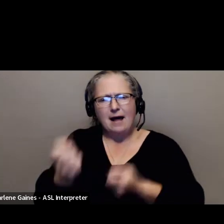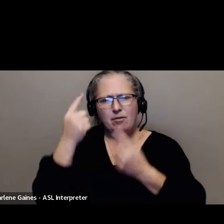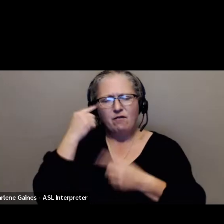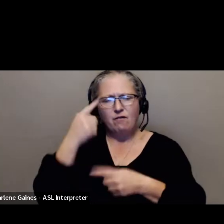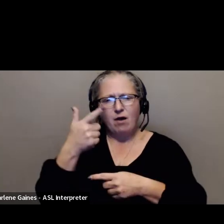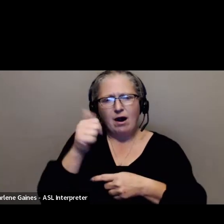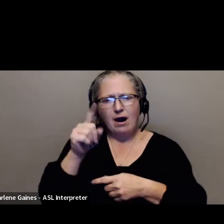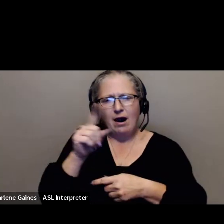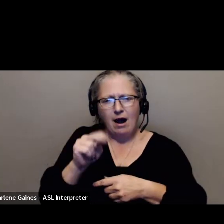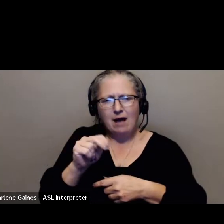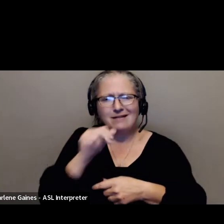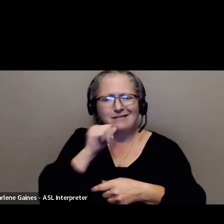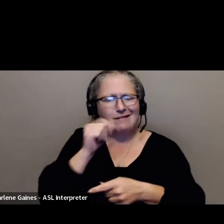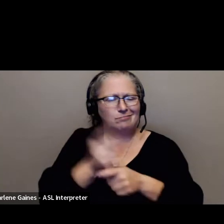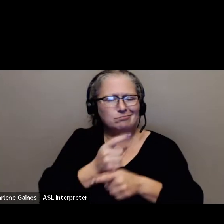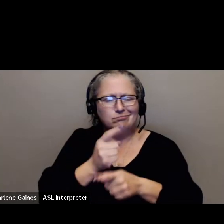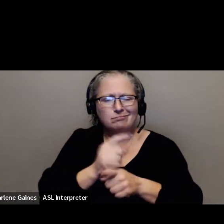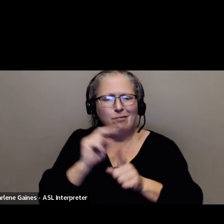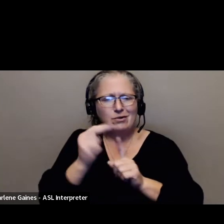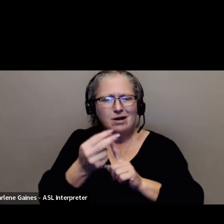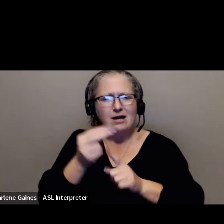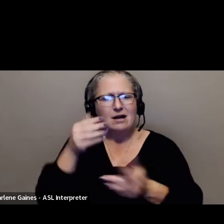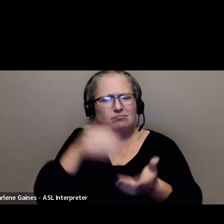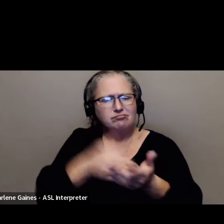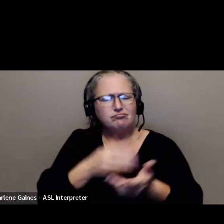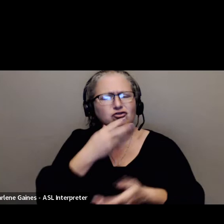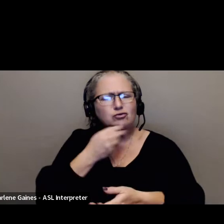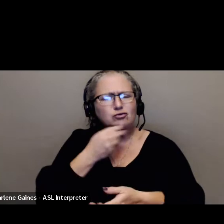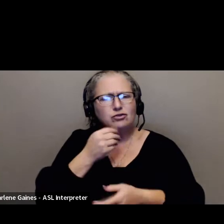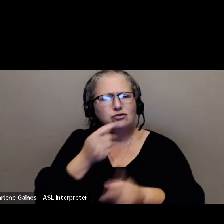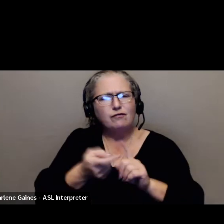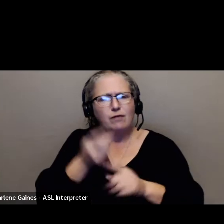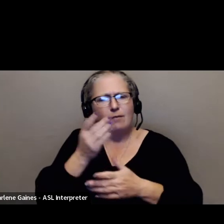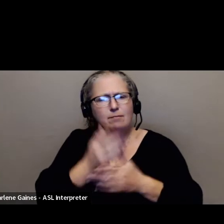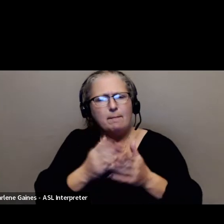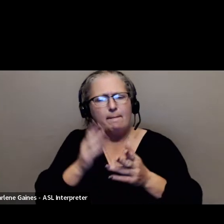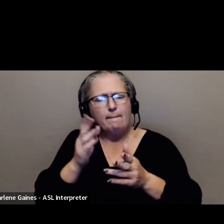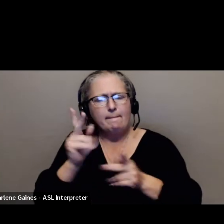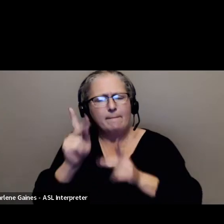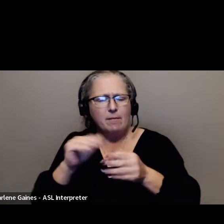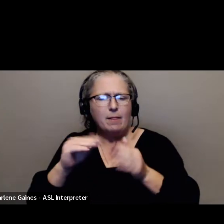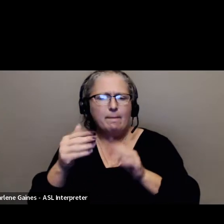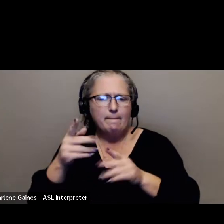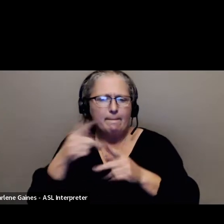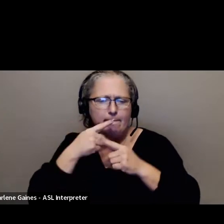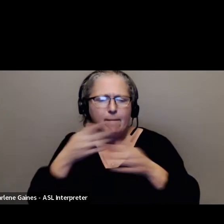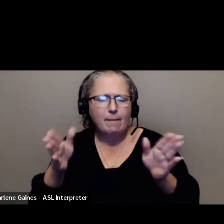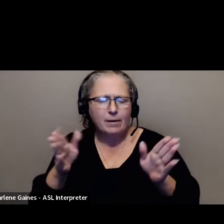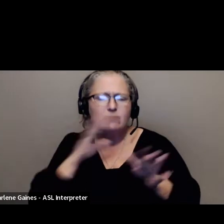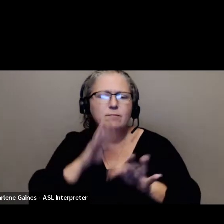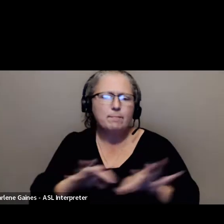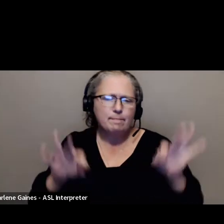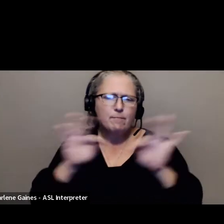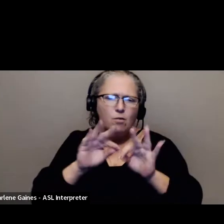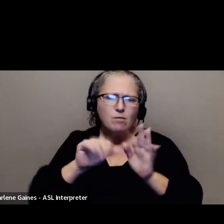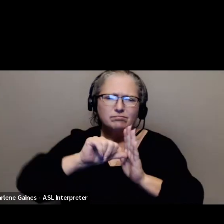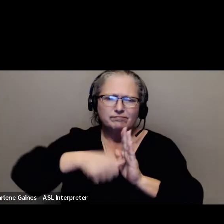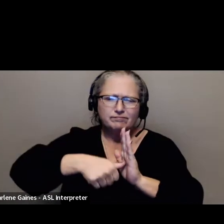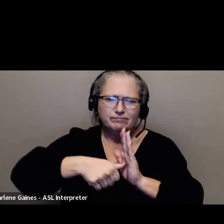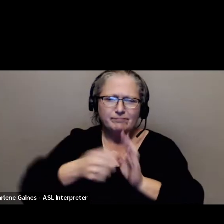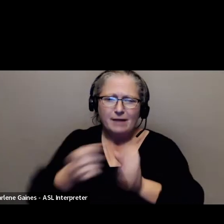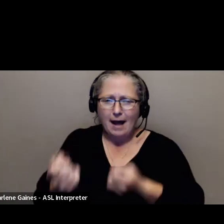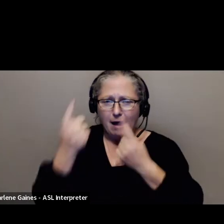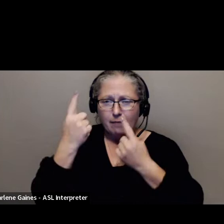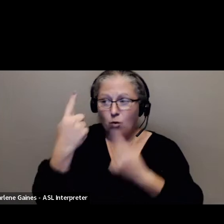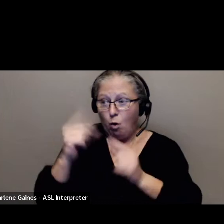being inaccurately portrayed as anti-Semitic by certain members of the public. It's crucial to emphasize that empathy for